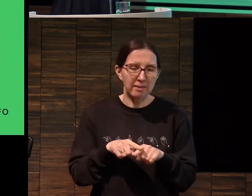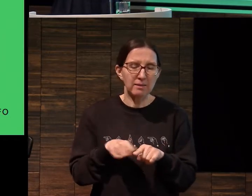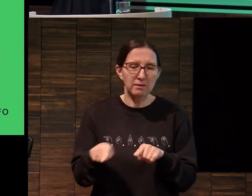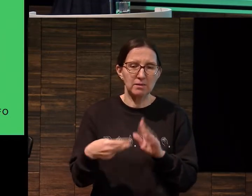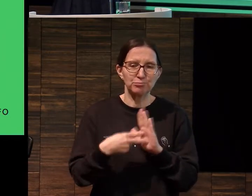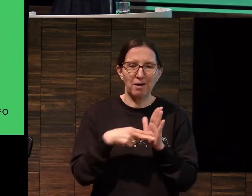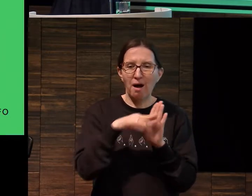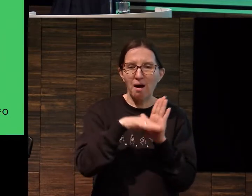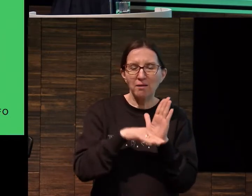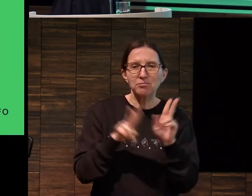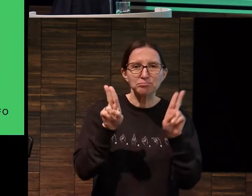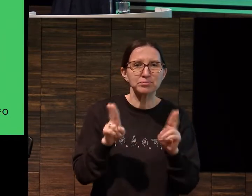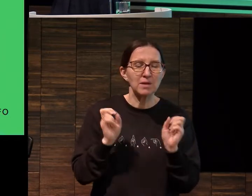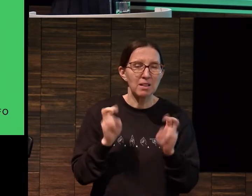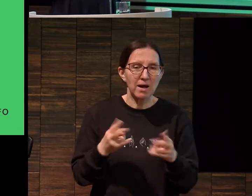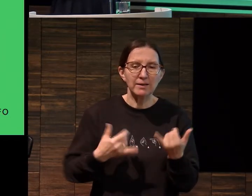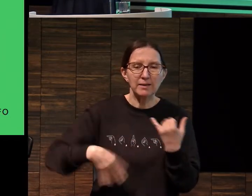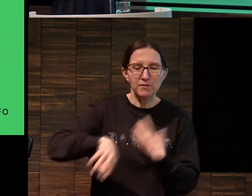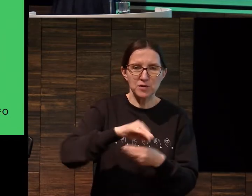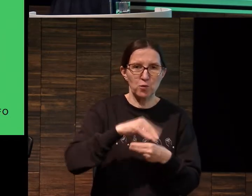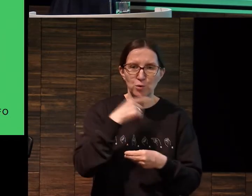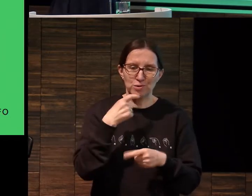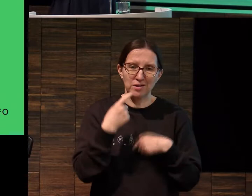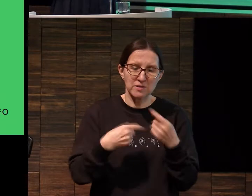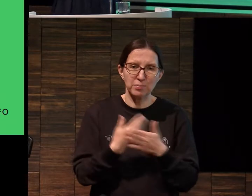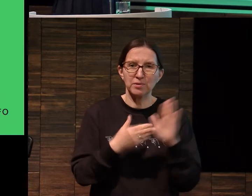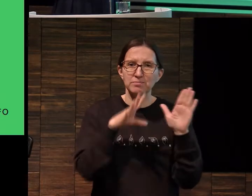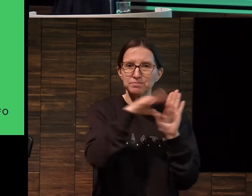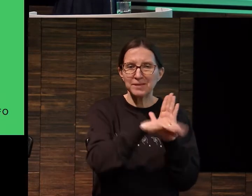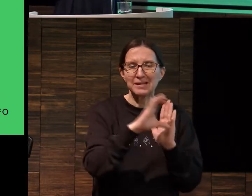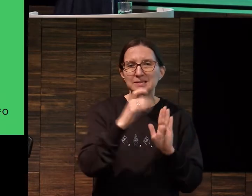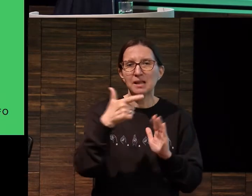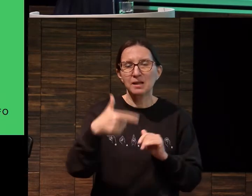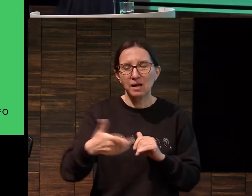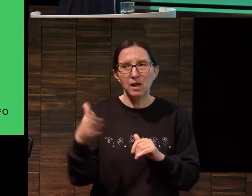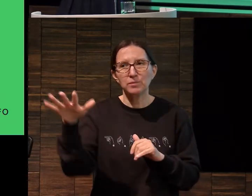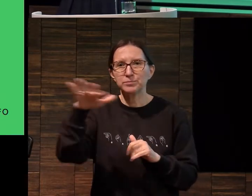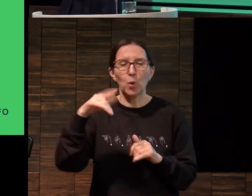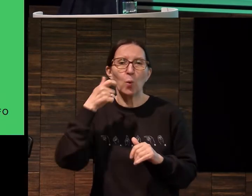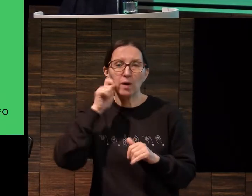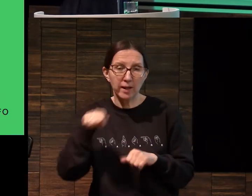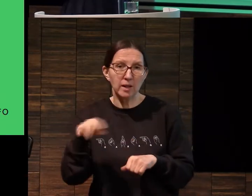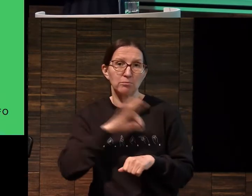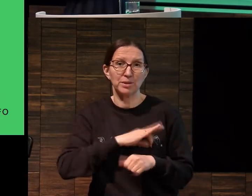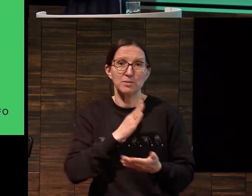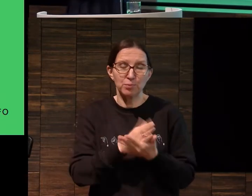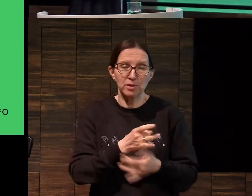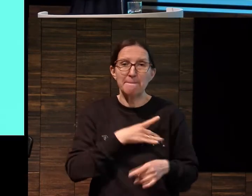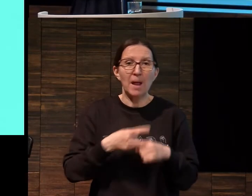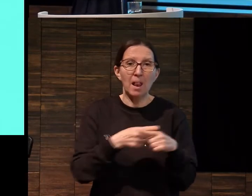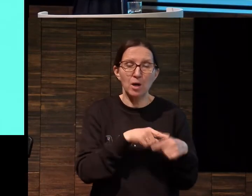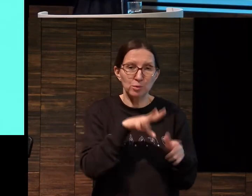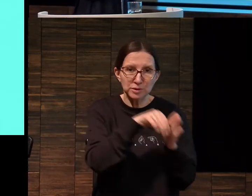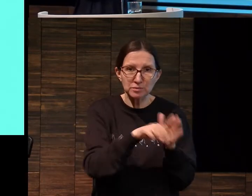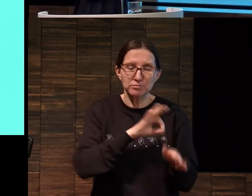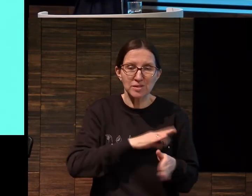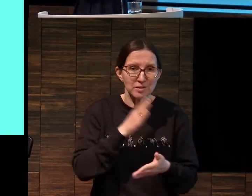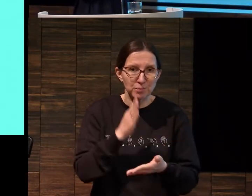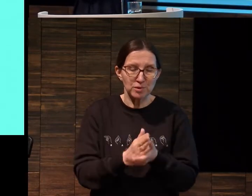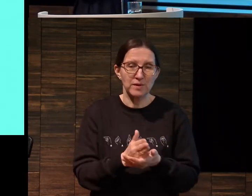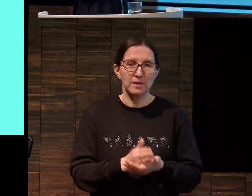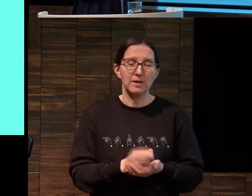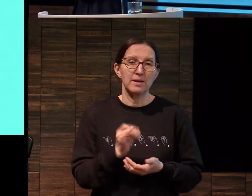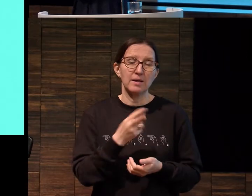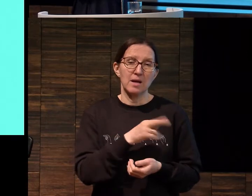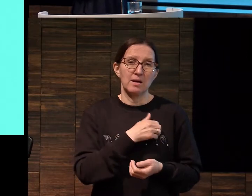it's really cool that we have it available. It's important for all Russian language community in the CIS